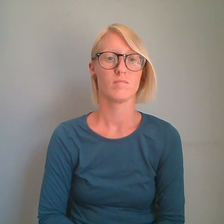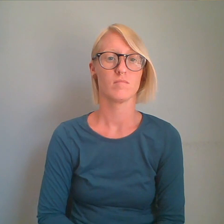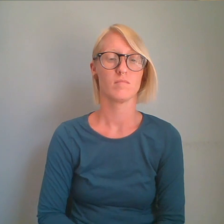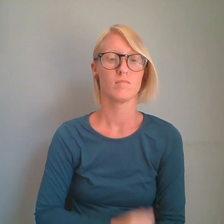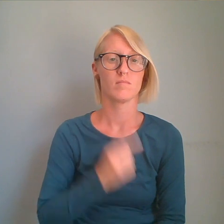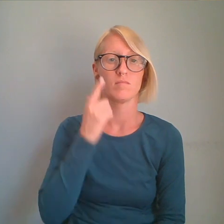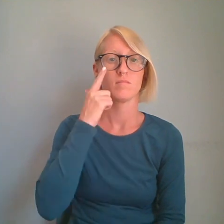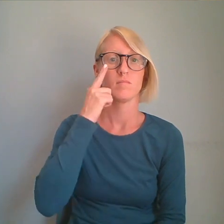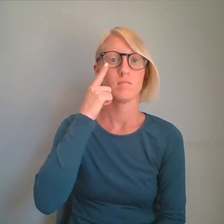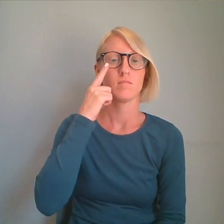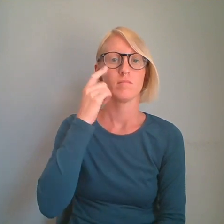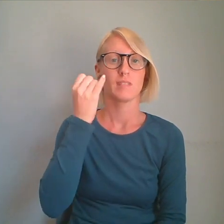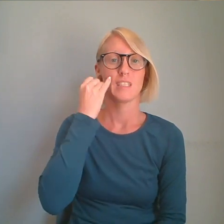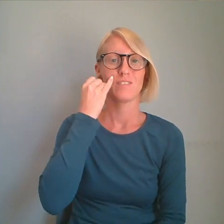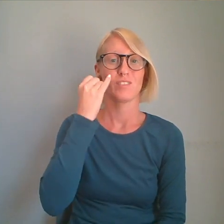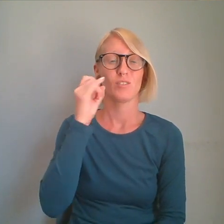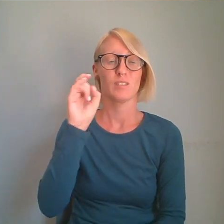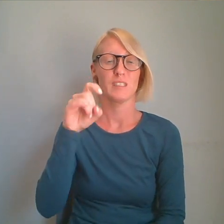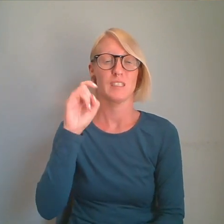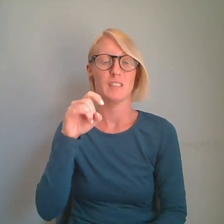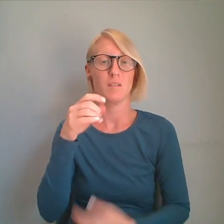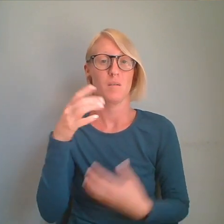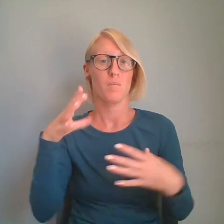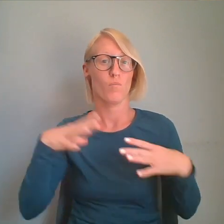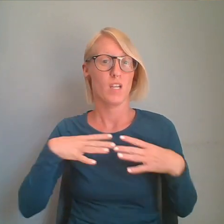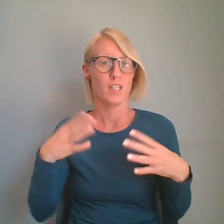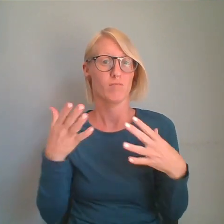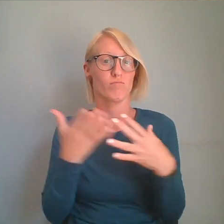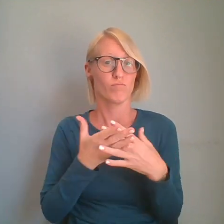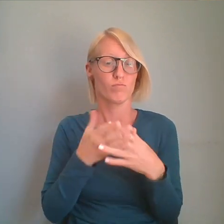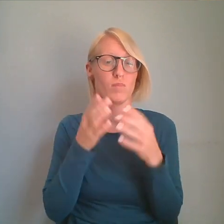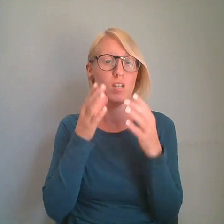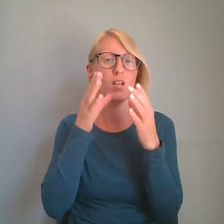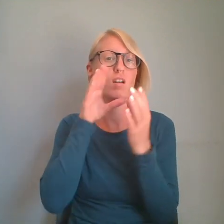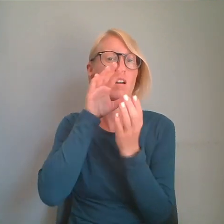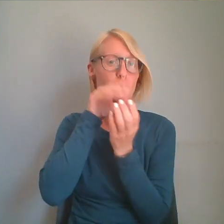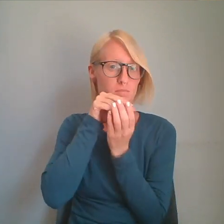And if you need a second to close your mouth, let me know.